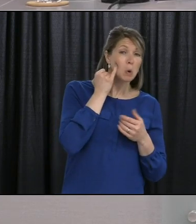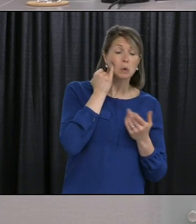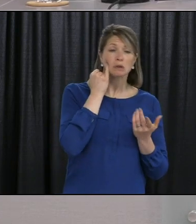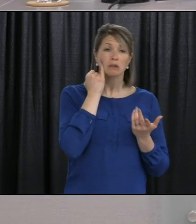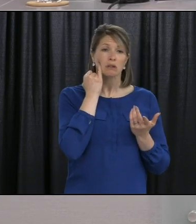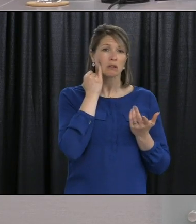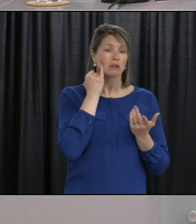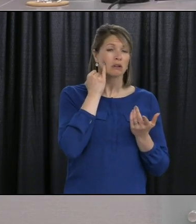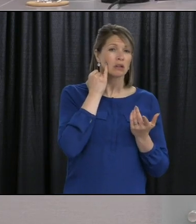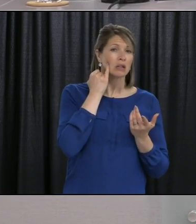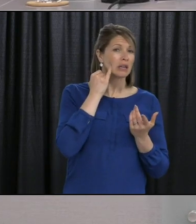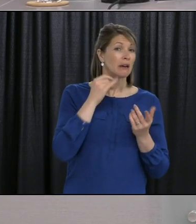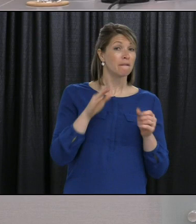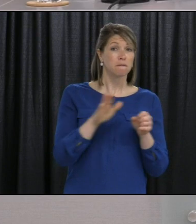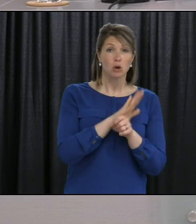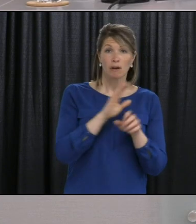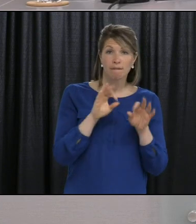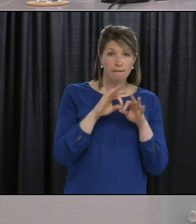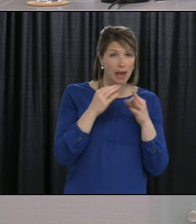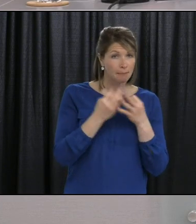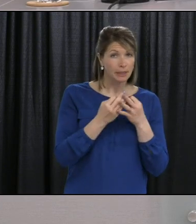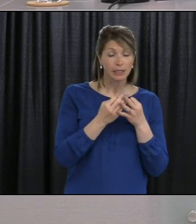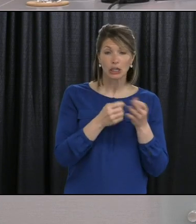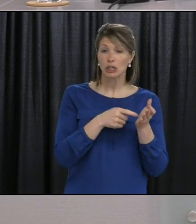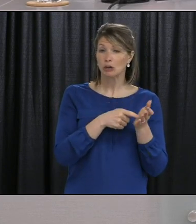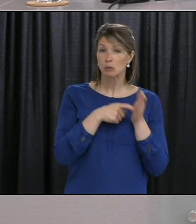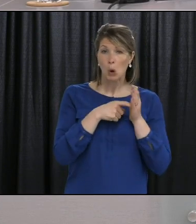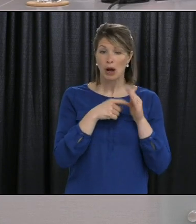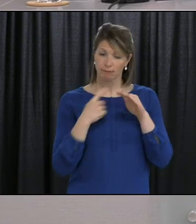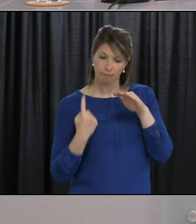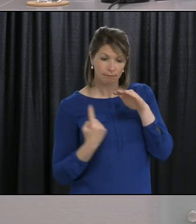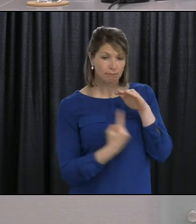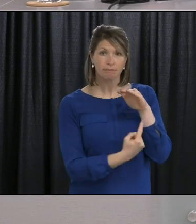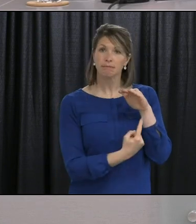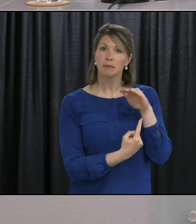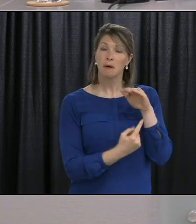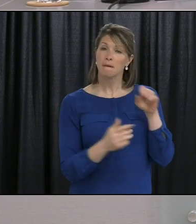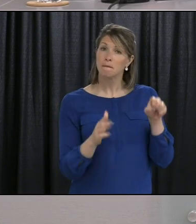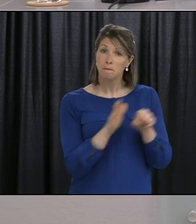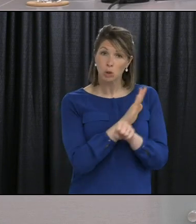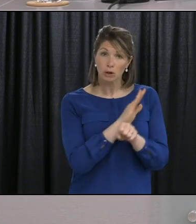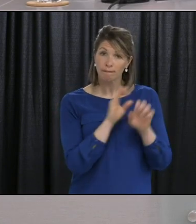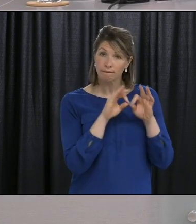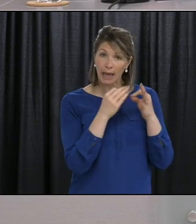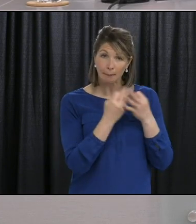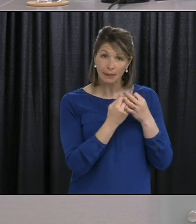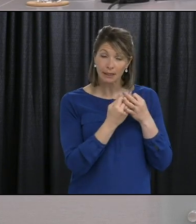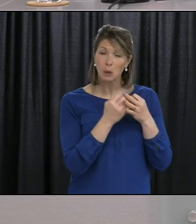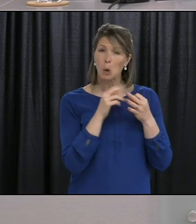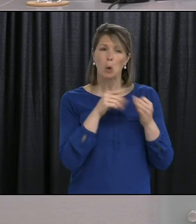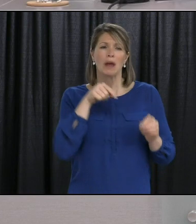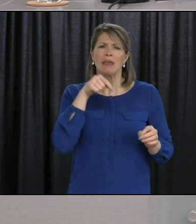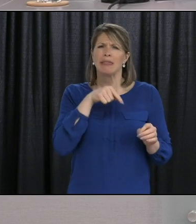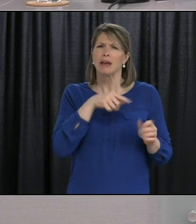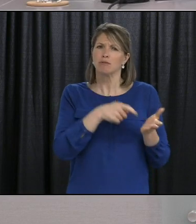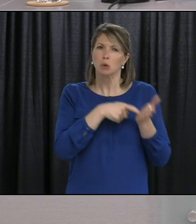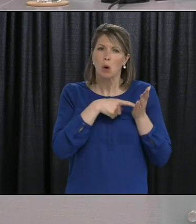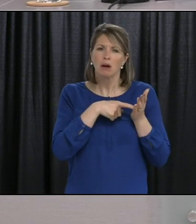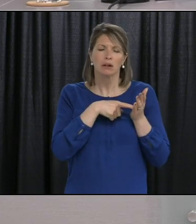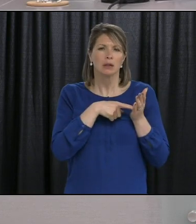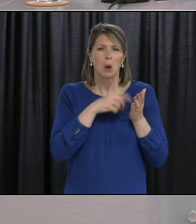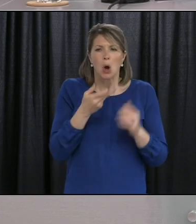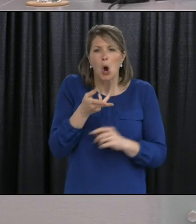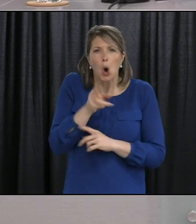they required to also have some sort of isolation measures in place as well when they have a family member who is doing that sort